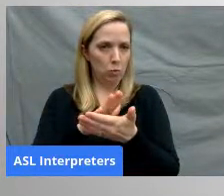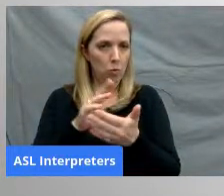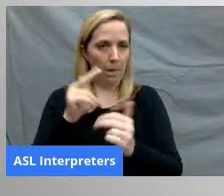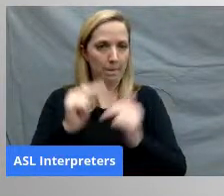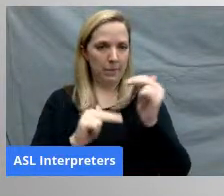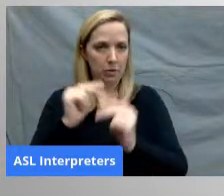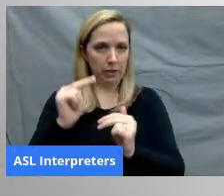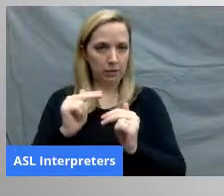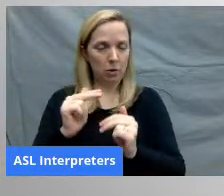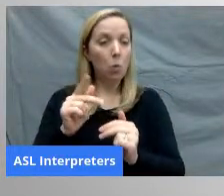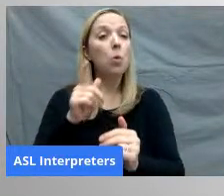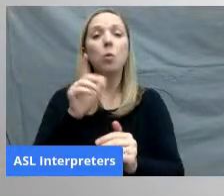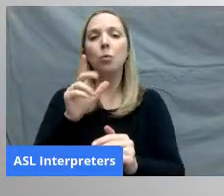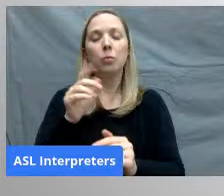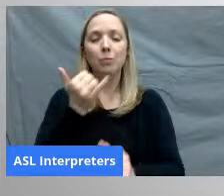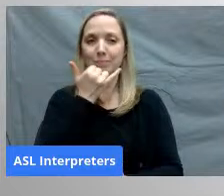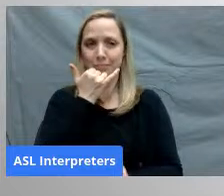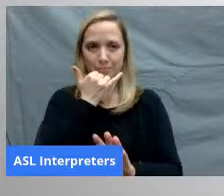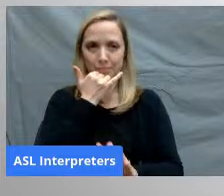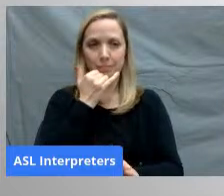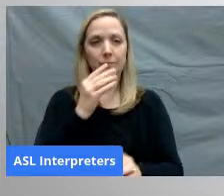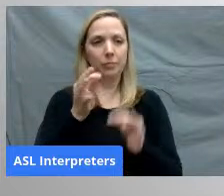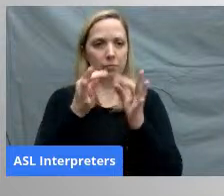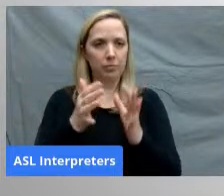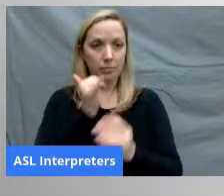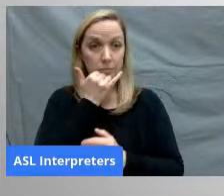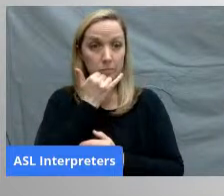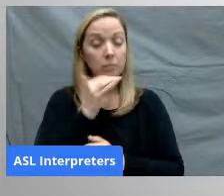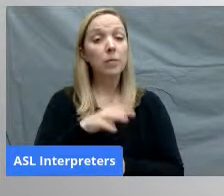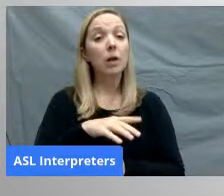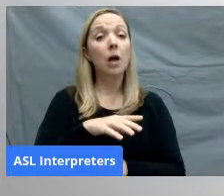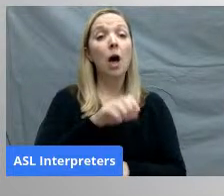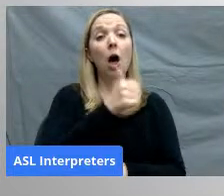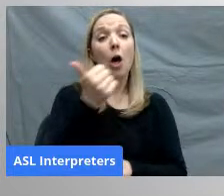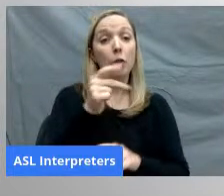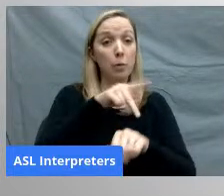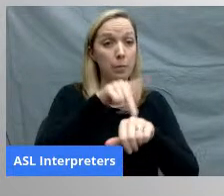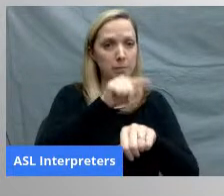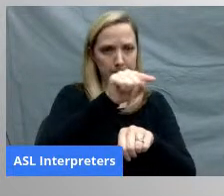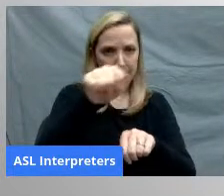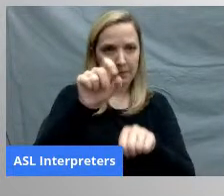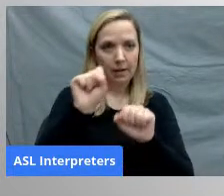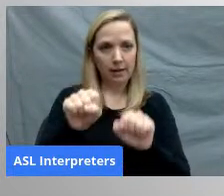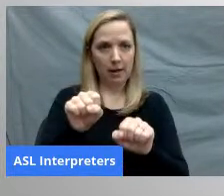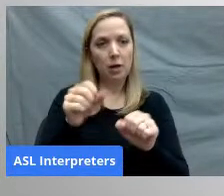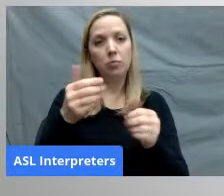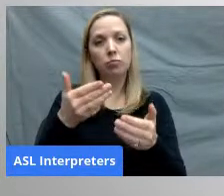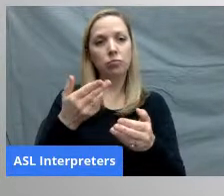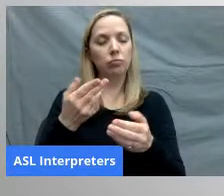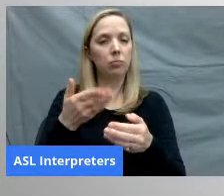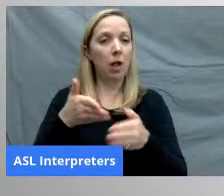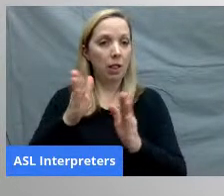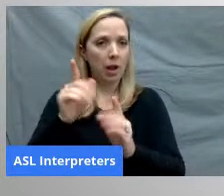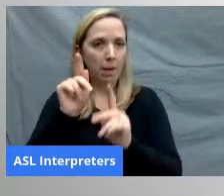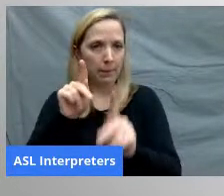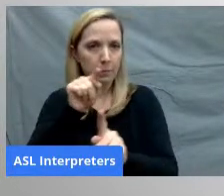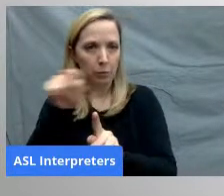about all of the different school facility uses. And that's the only revision we had for